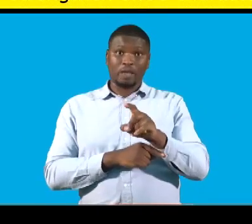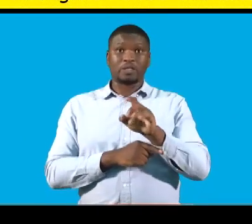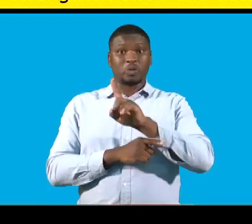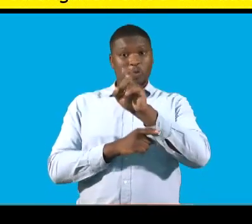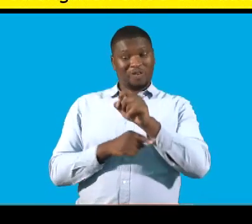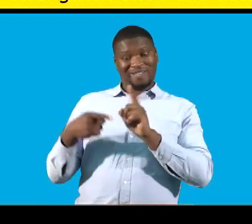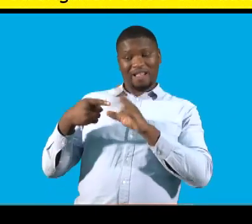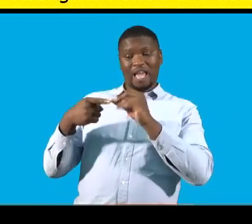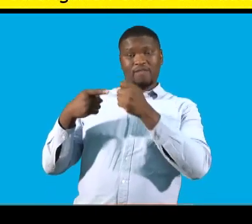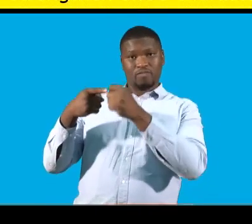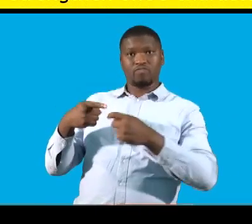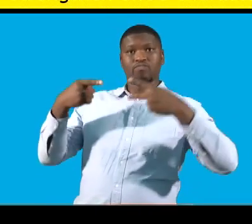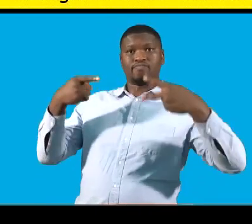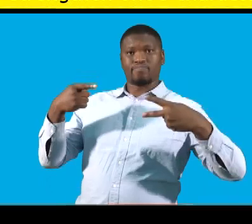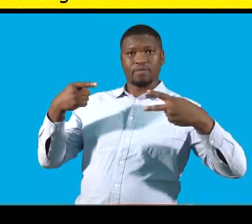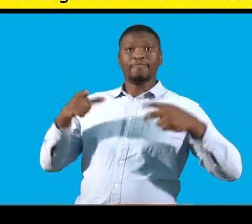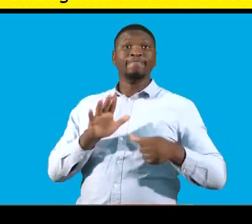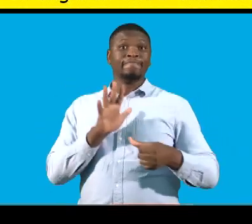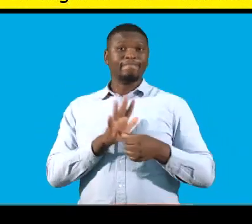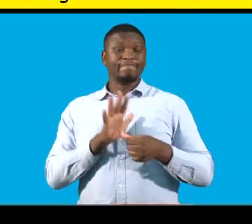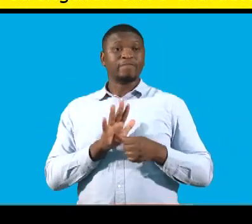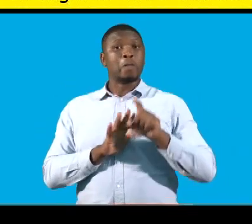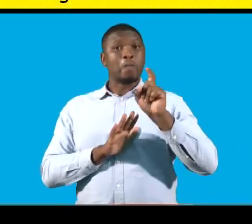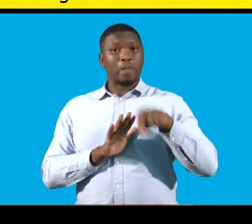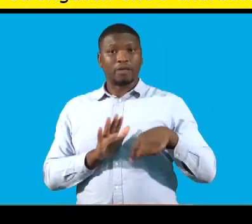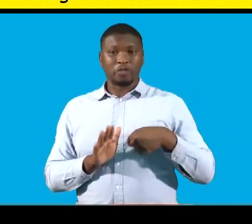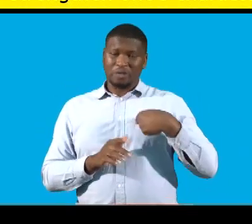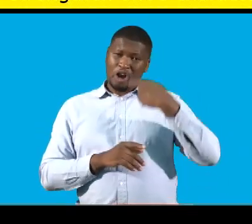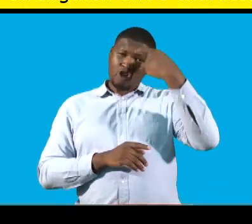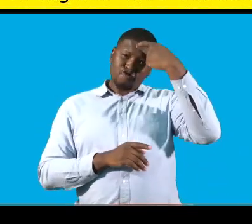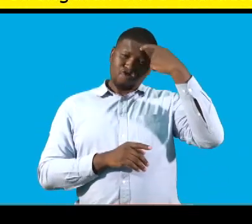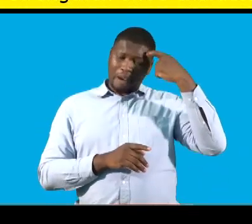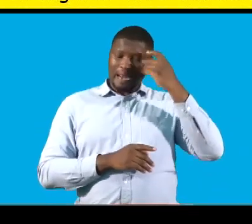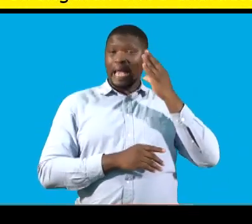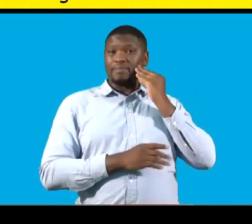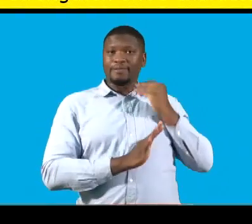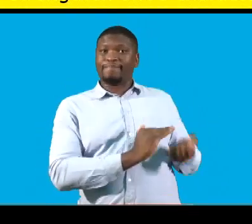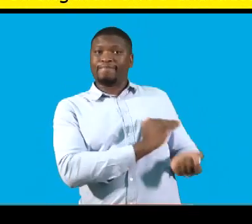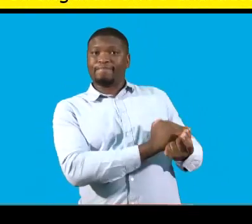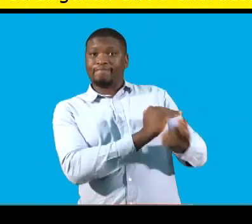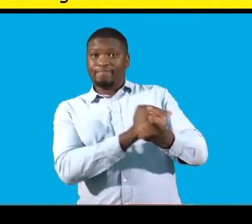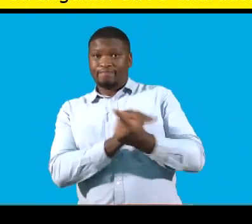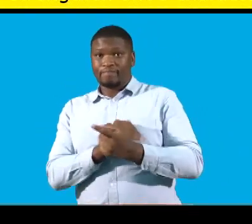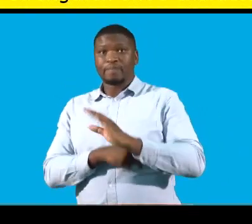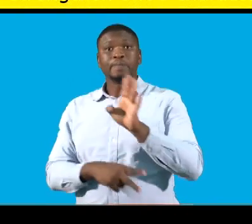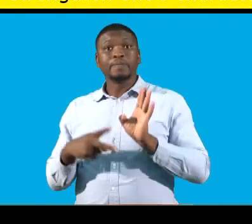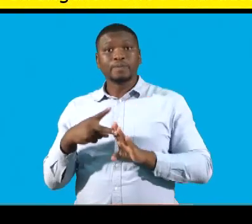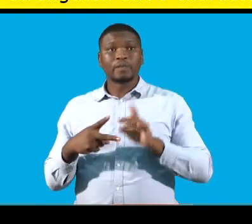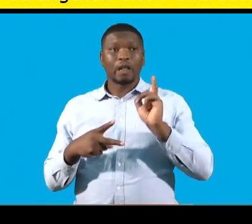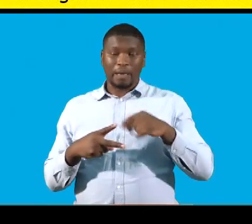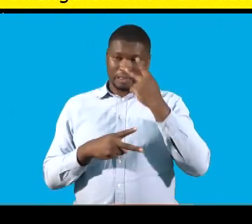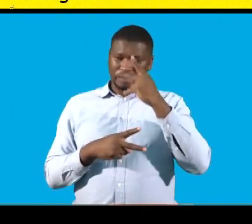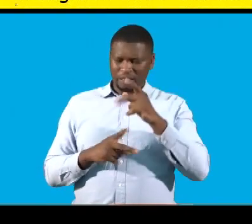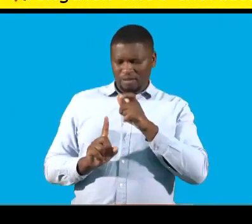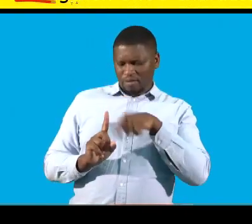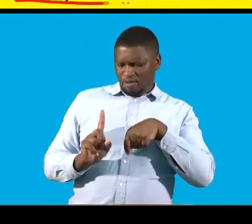two components, very important. Firstly, you must engage with the traumatic experiences, and then you must look